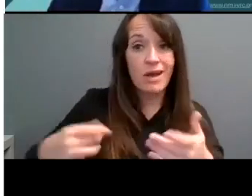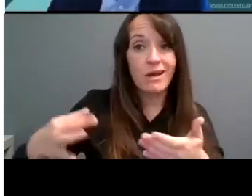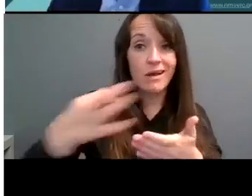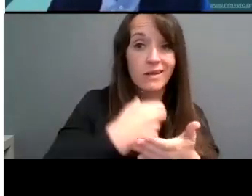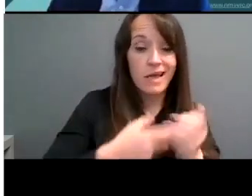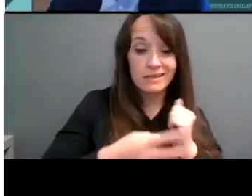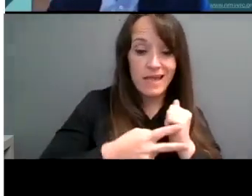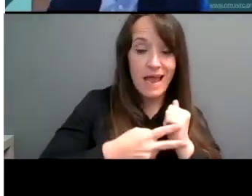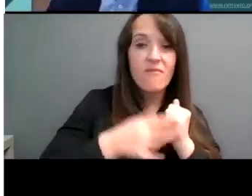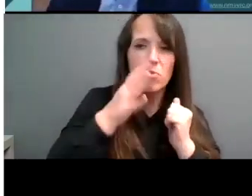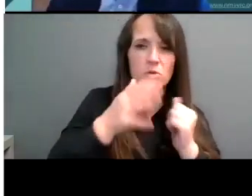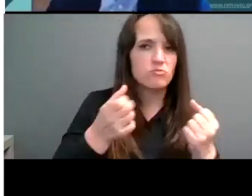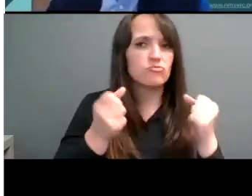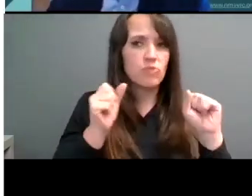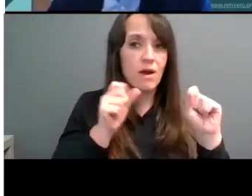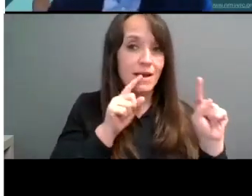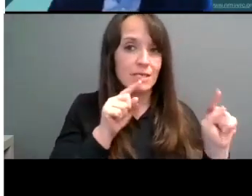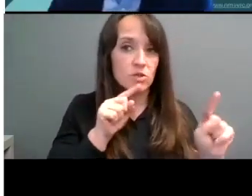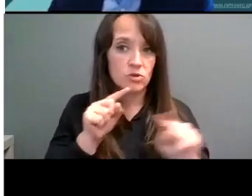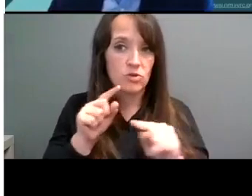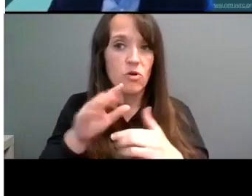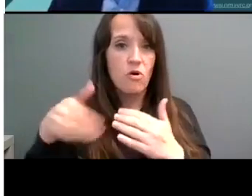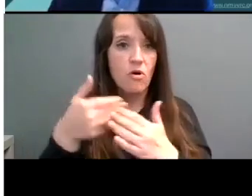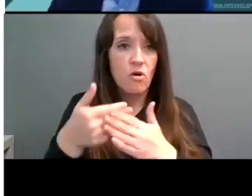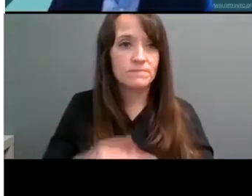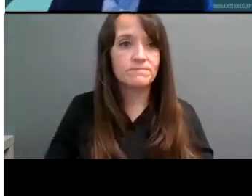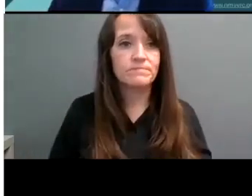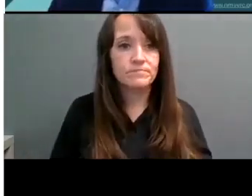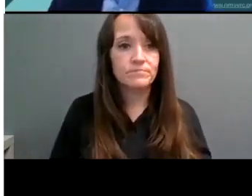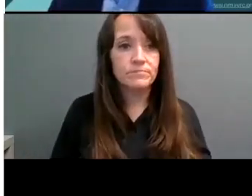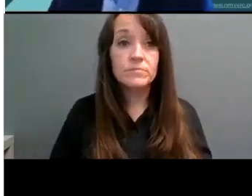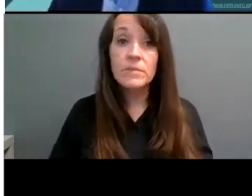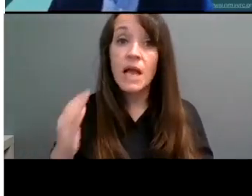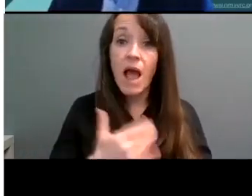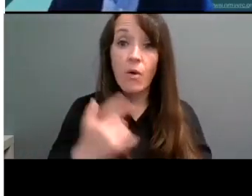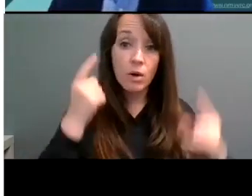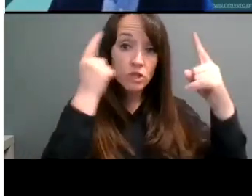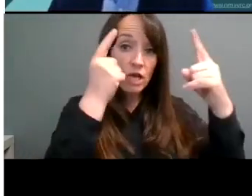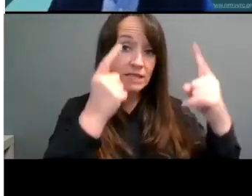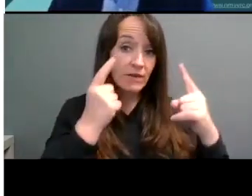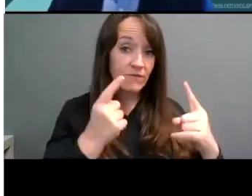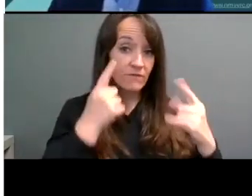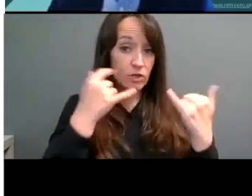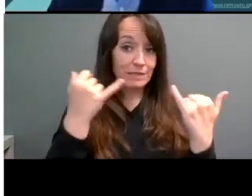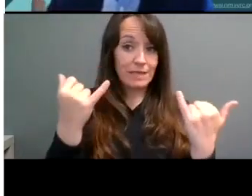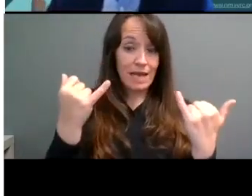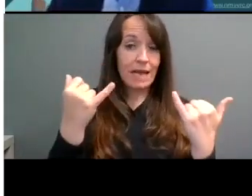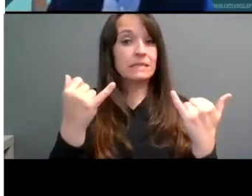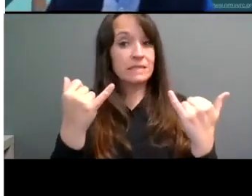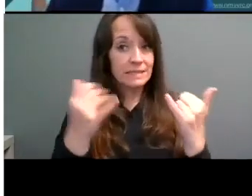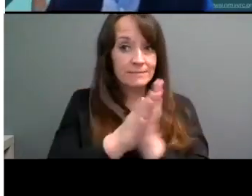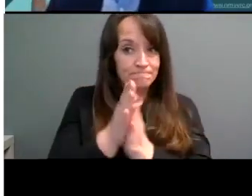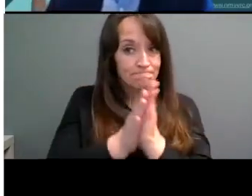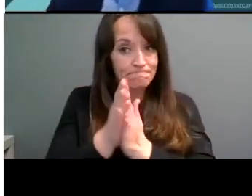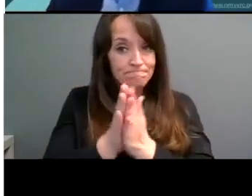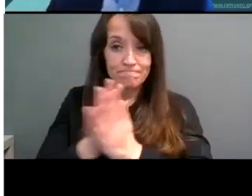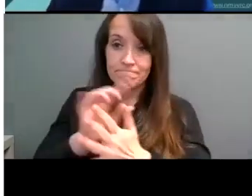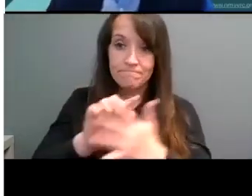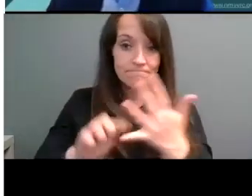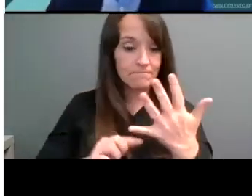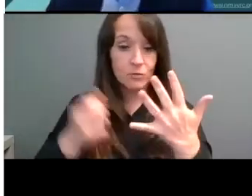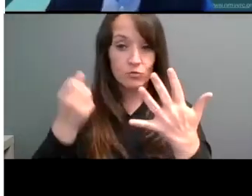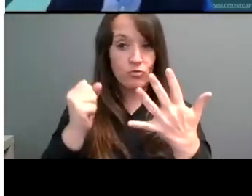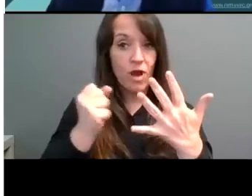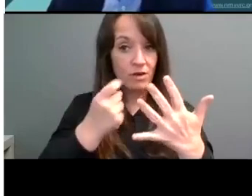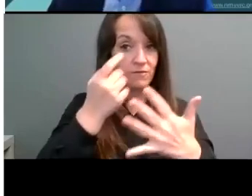All right, so we have 5 ambitious learning objectives, and we are going to try to achieve those